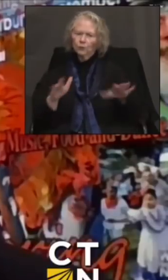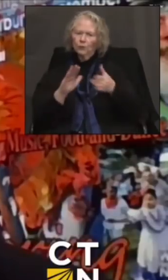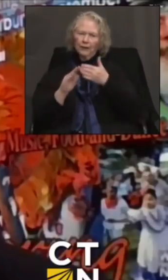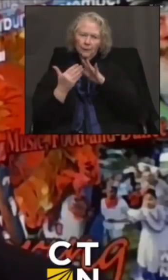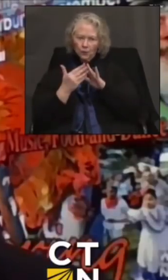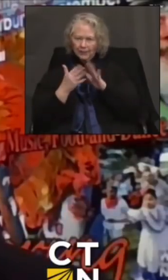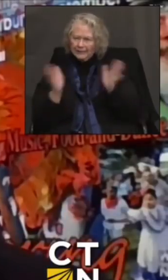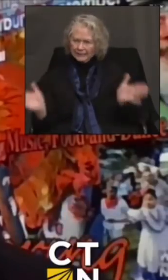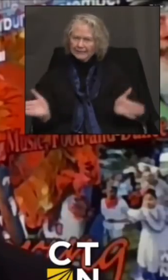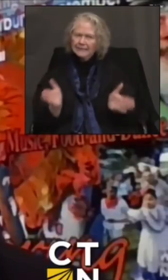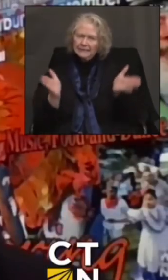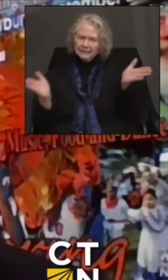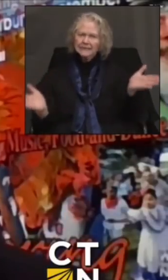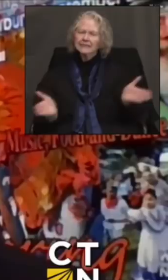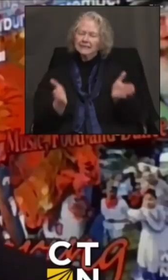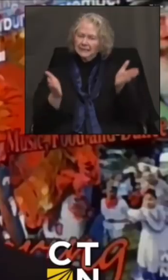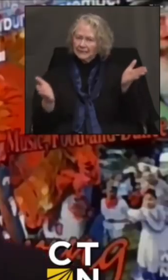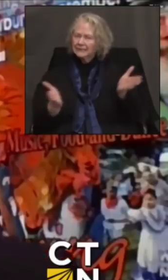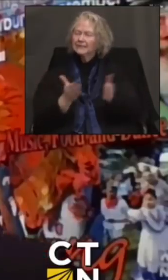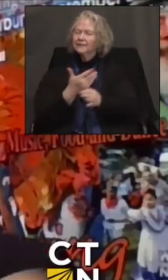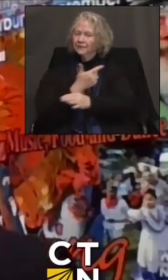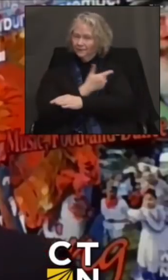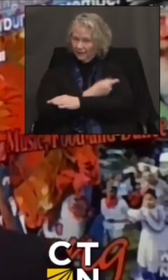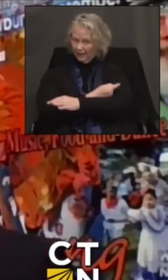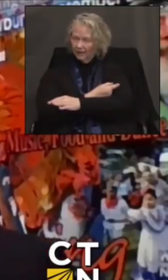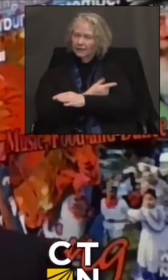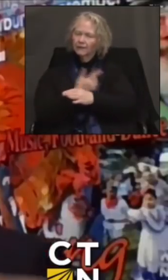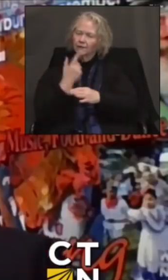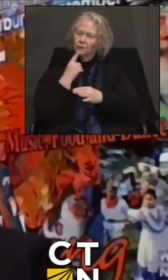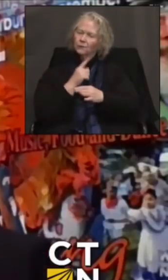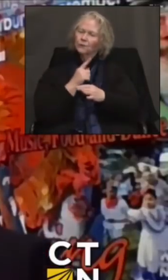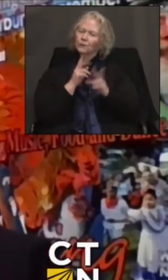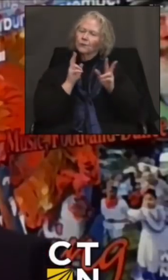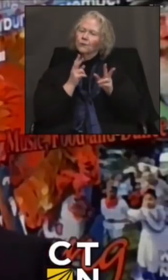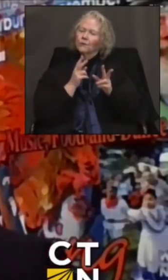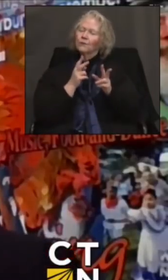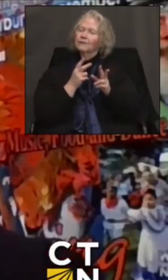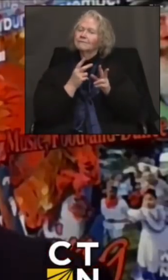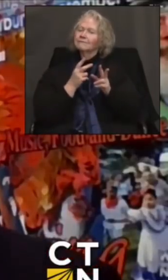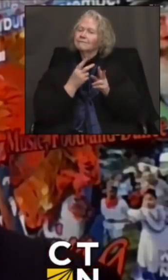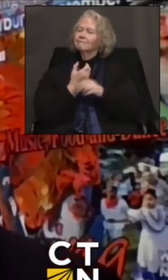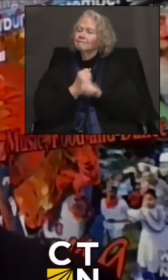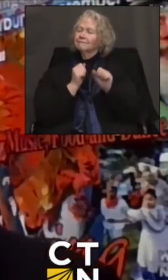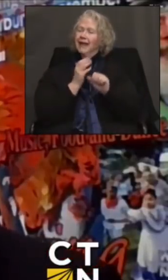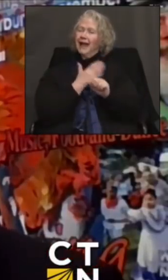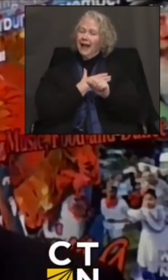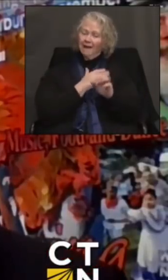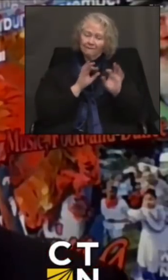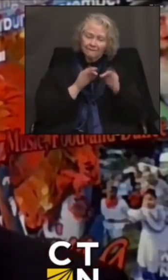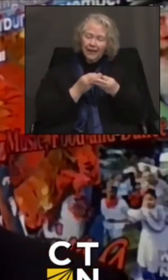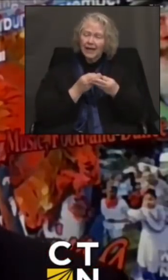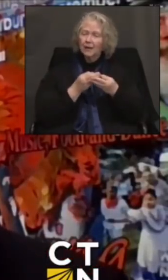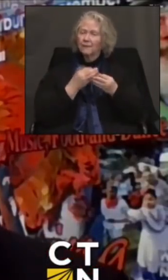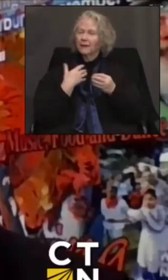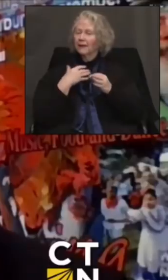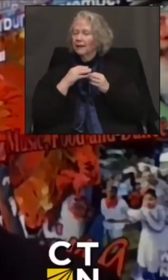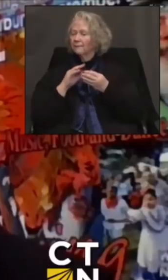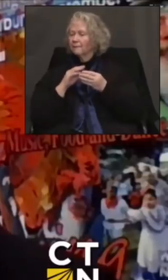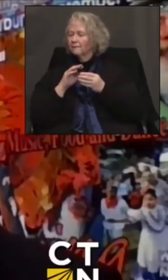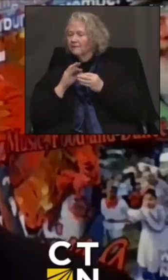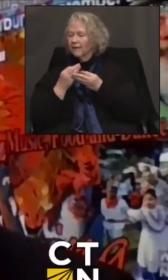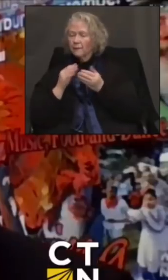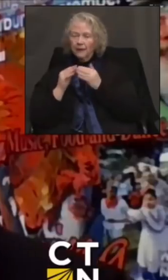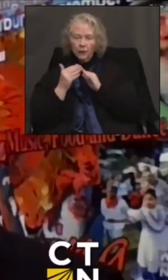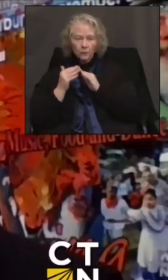and advocate for the vaccination for the health of our own families and our surrounding family members. But the truth be